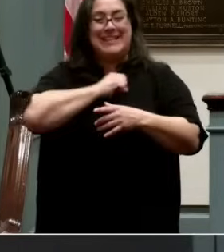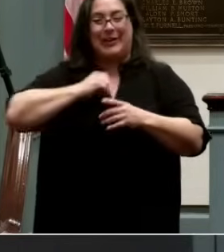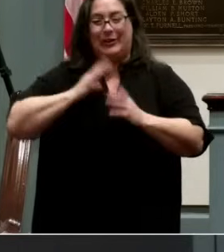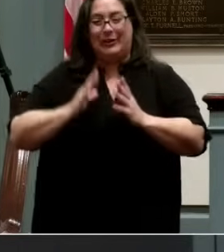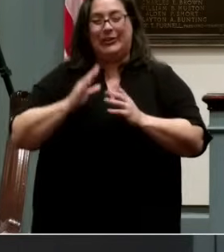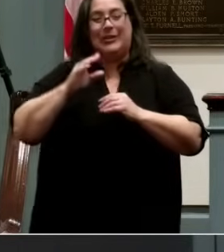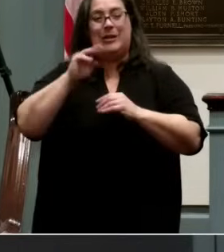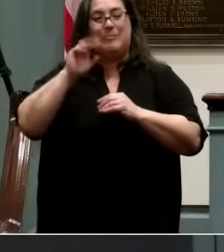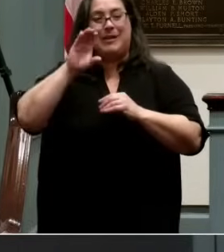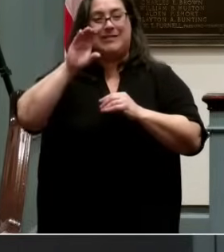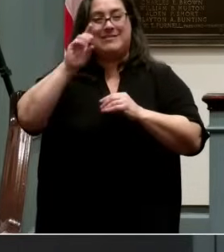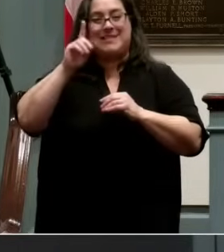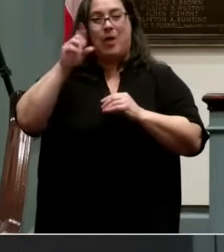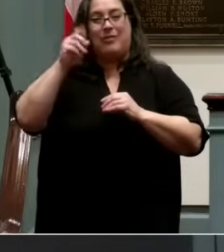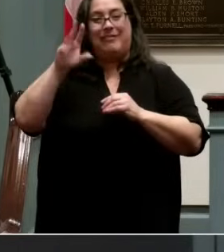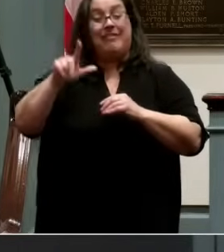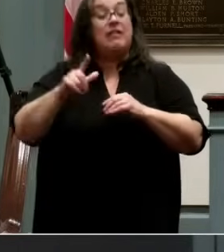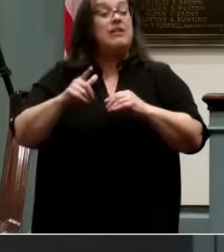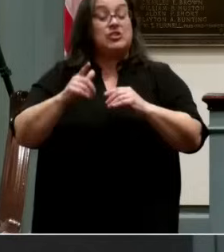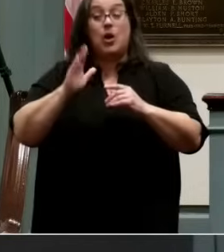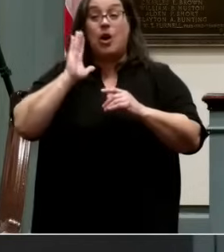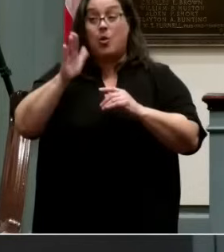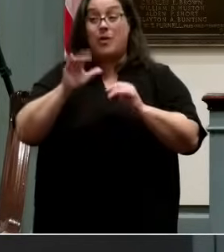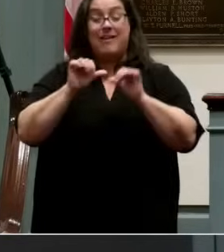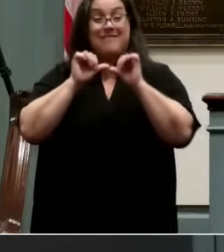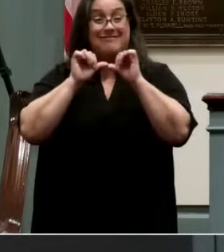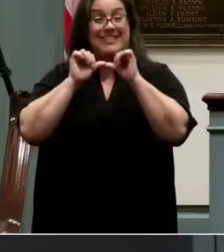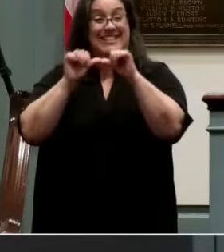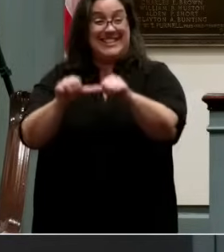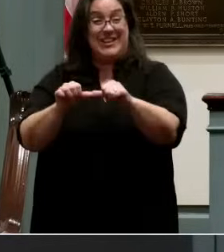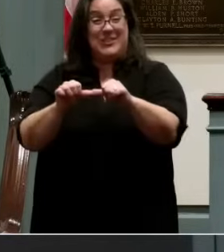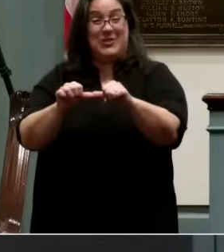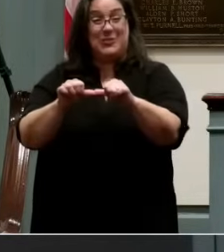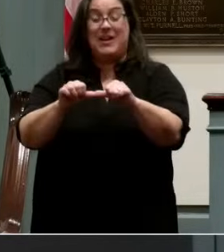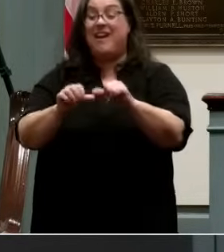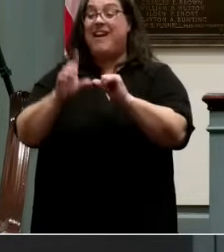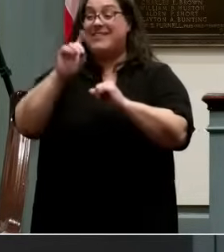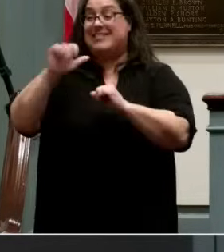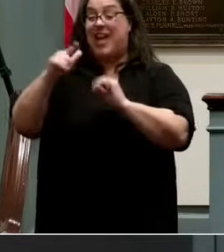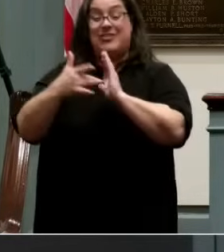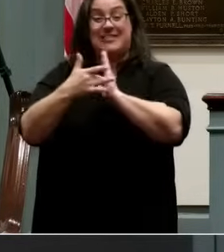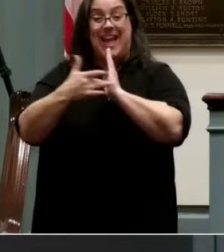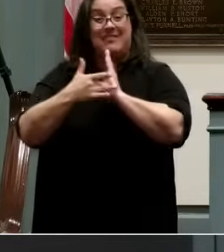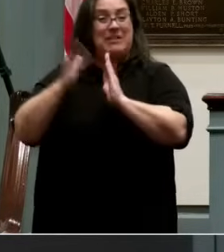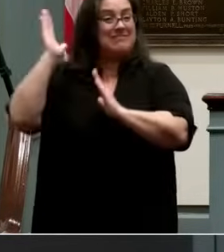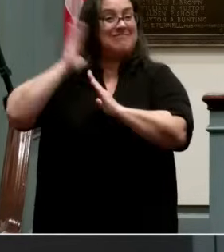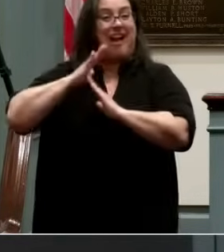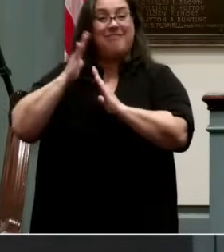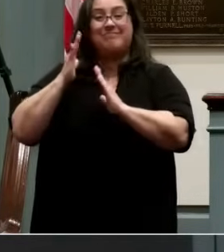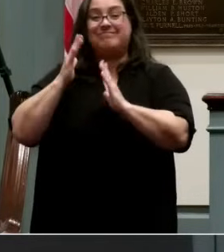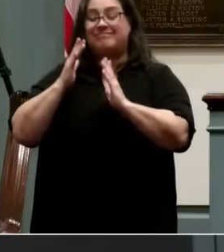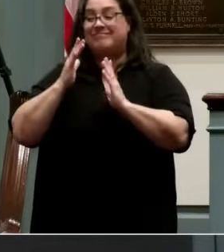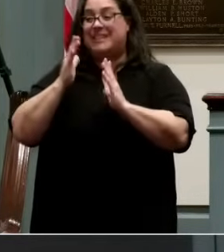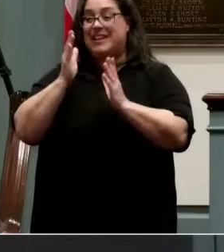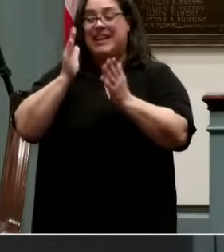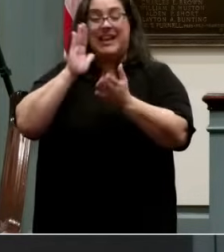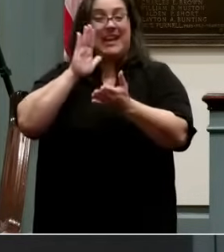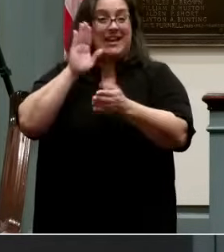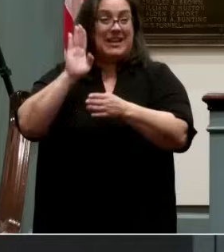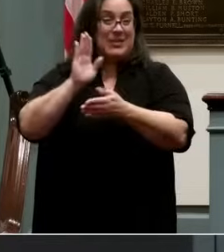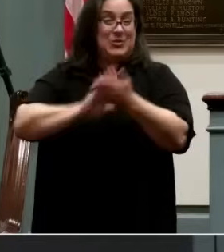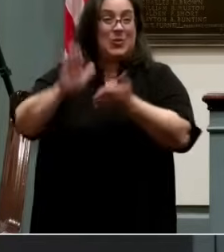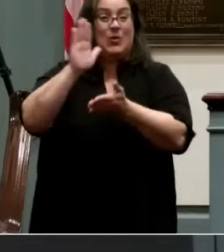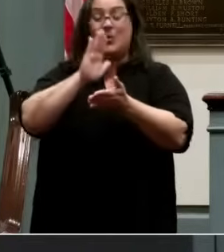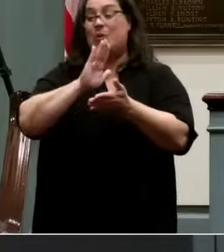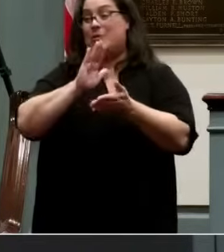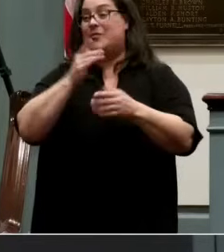students will help keep Delaware Tech the #1 institution for job training and workforce development in Delaware. So